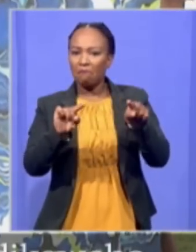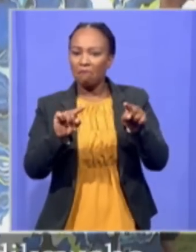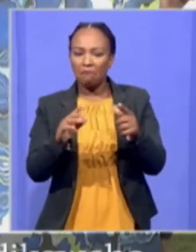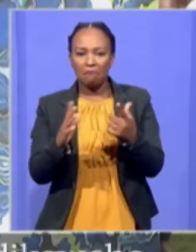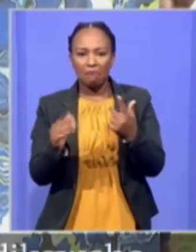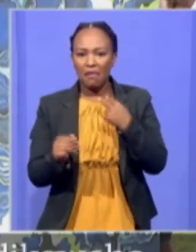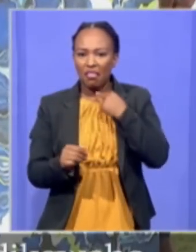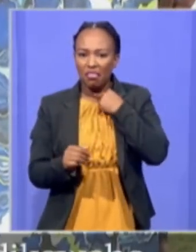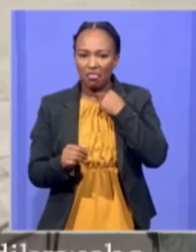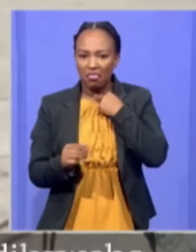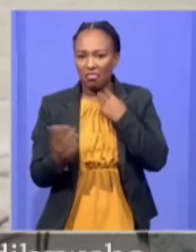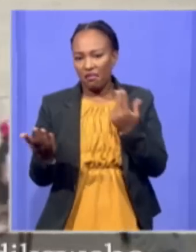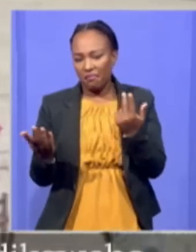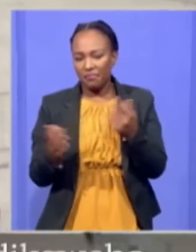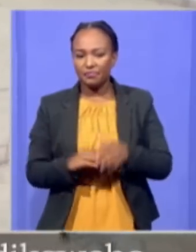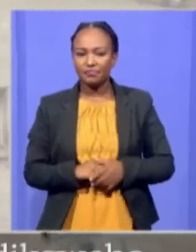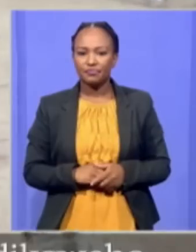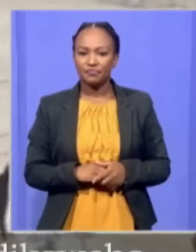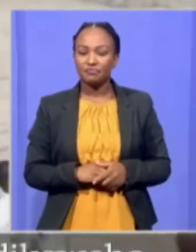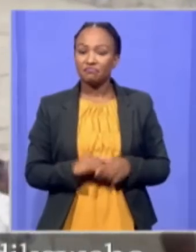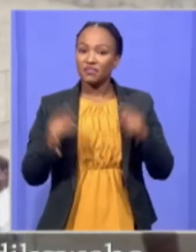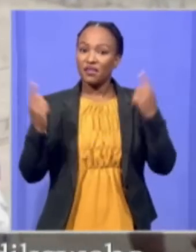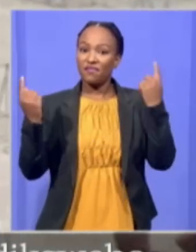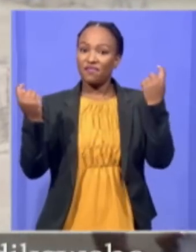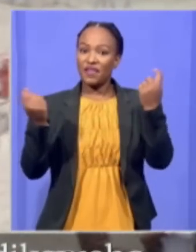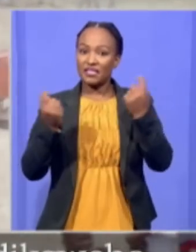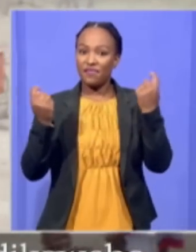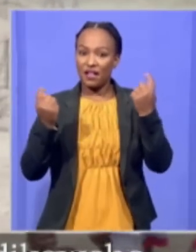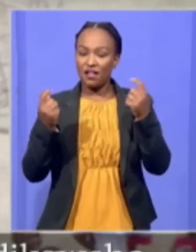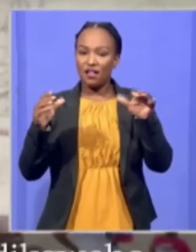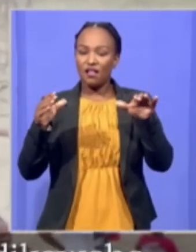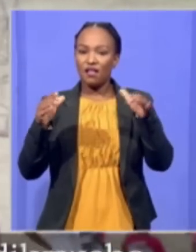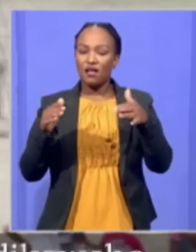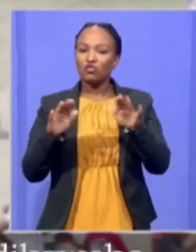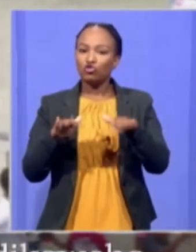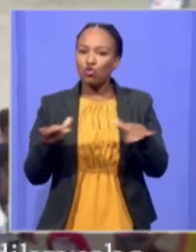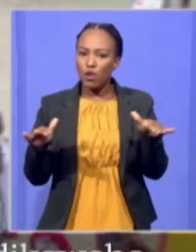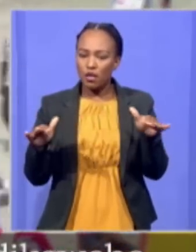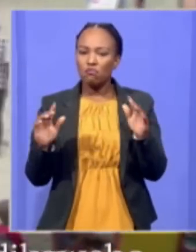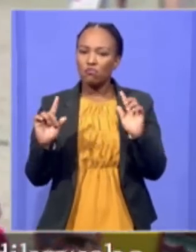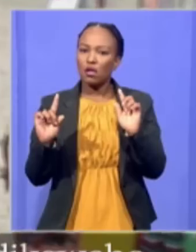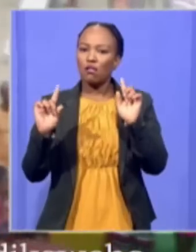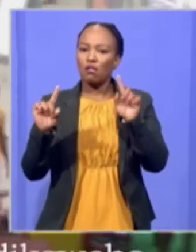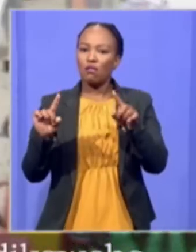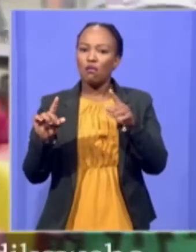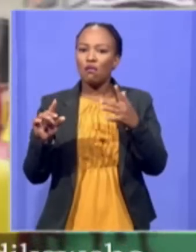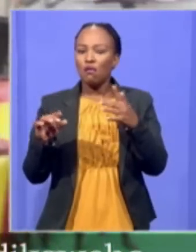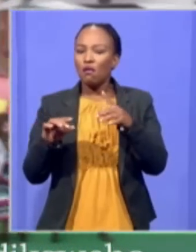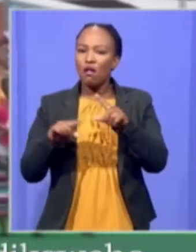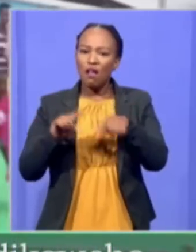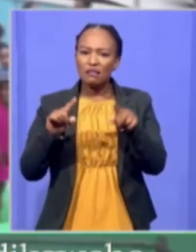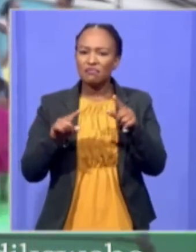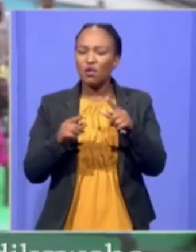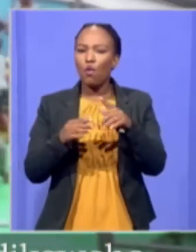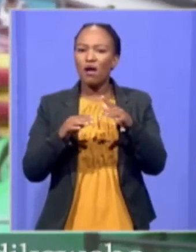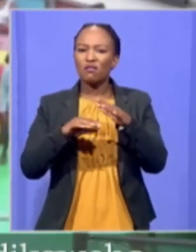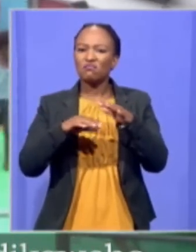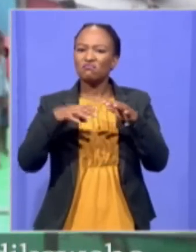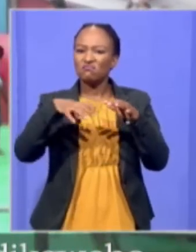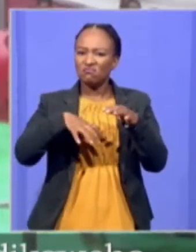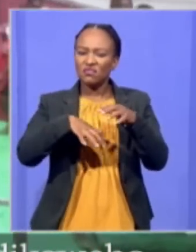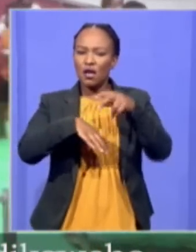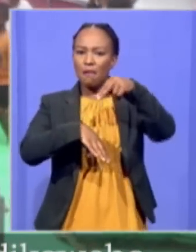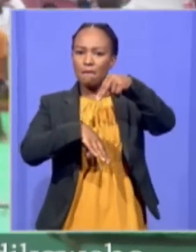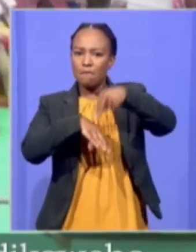di museumong koa. Moletlo wa monongwaga o leleditse le bana bao ba itumelela metshameko e tshwana le jumping castle. Ke tlile le